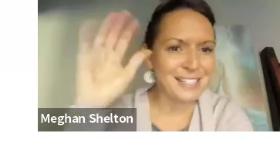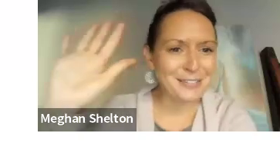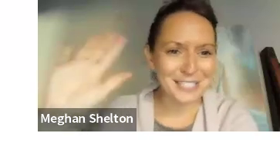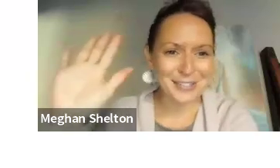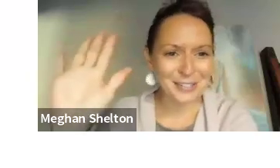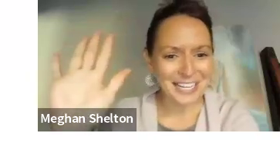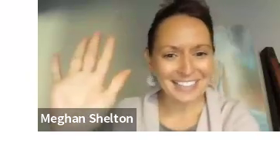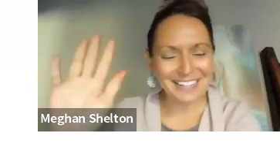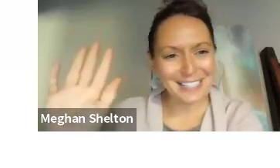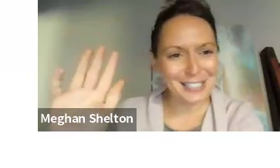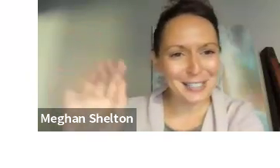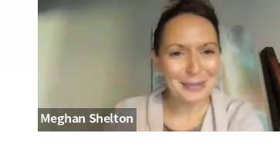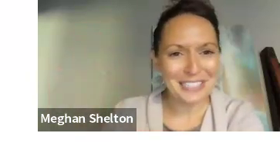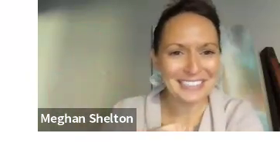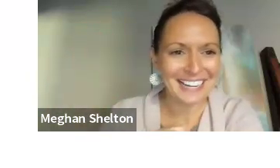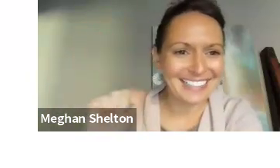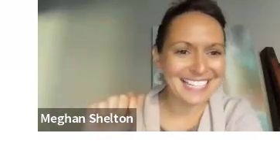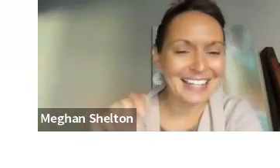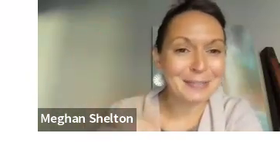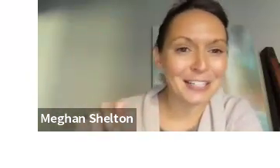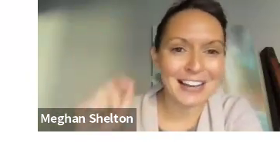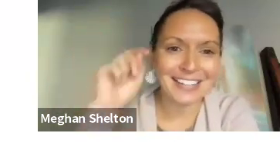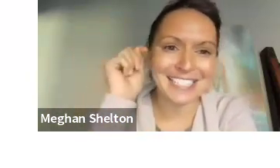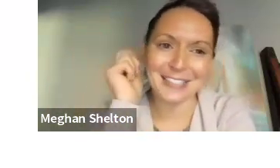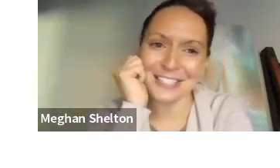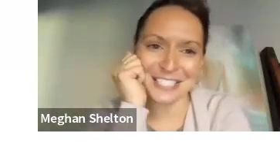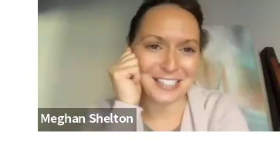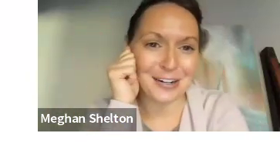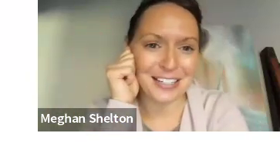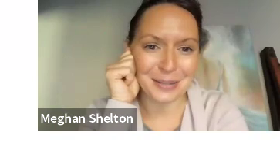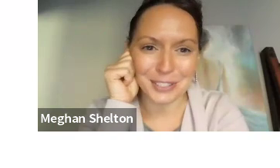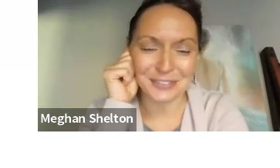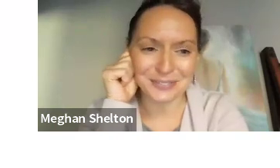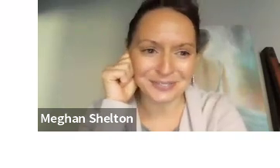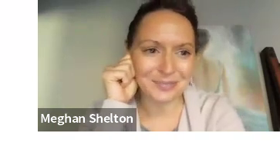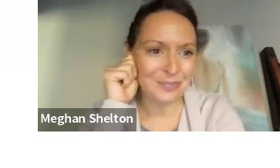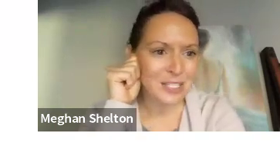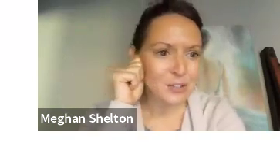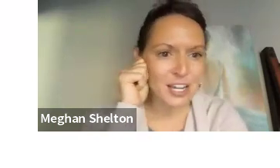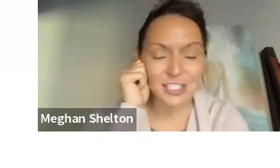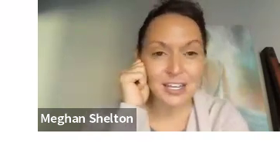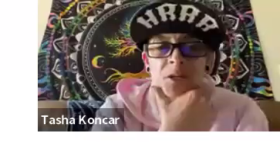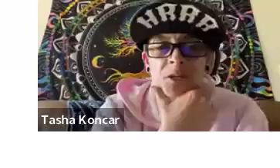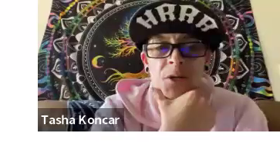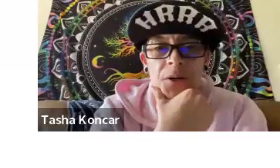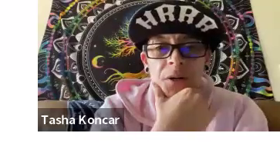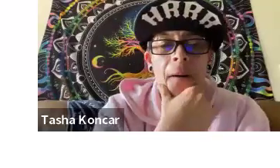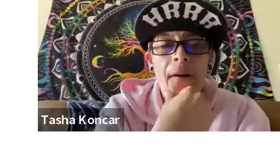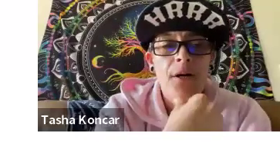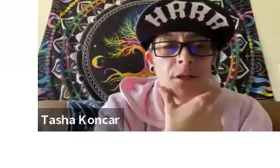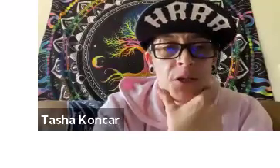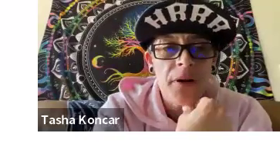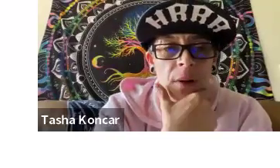Tasha, I see your physical hand, not just your button hand. And then Raquel, I see your hand up too. So Tasha and then